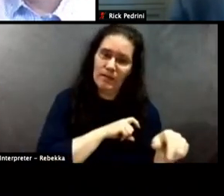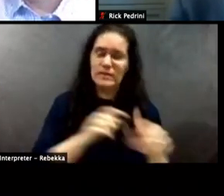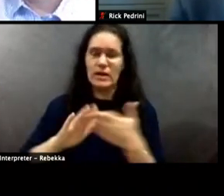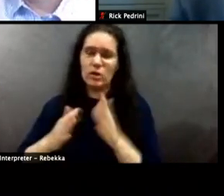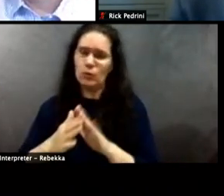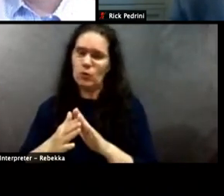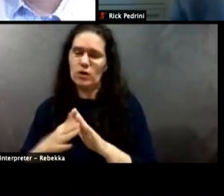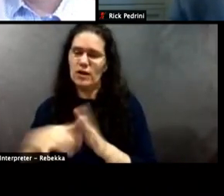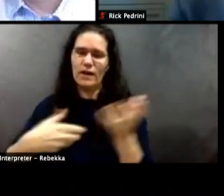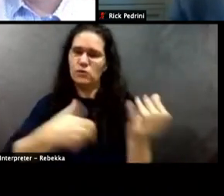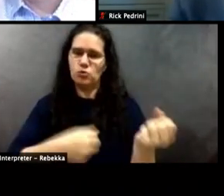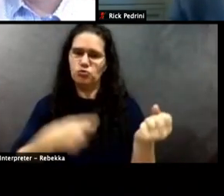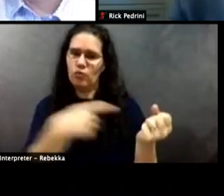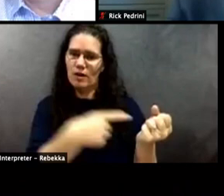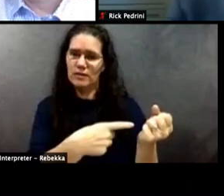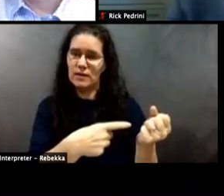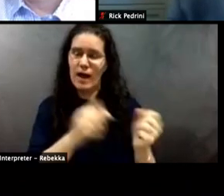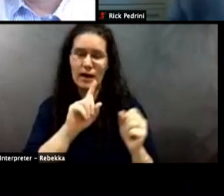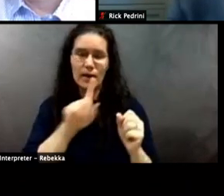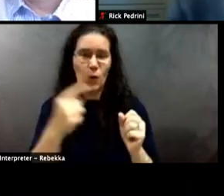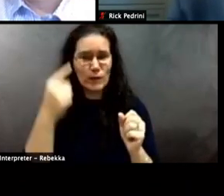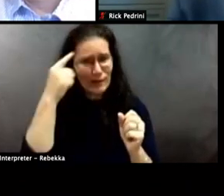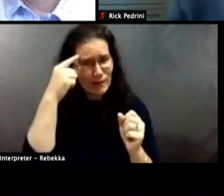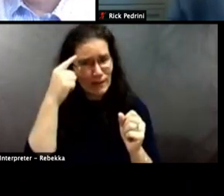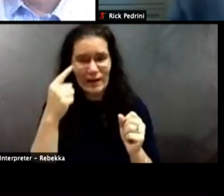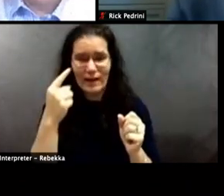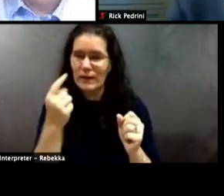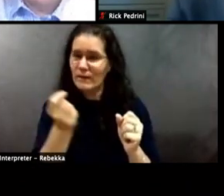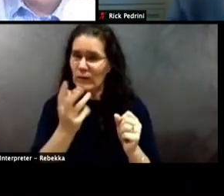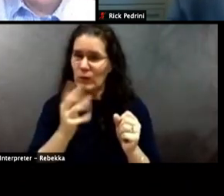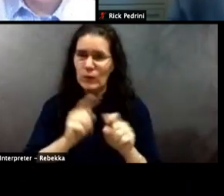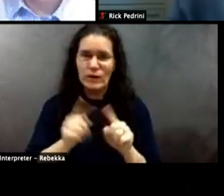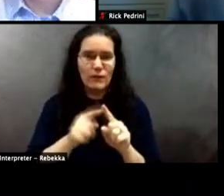that can get the town on a path toward like kind of healing and like a sense of safety.